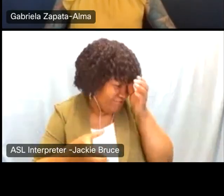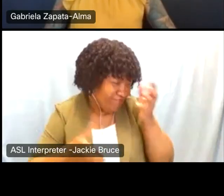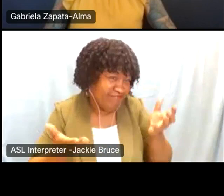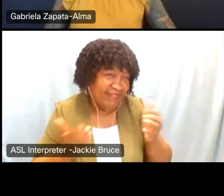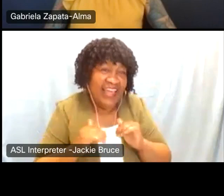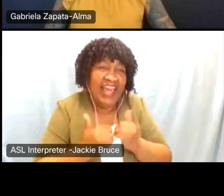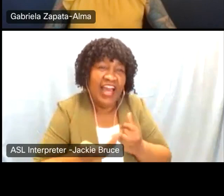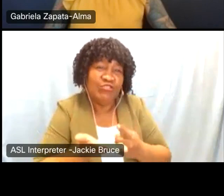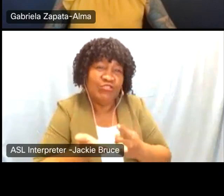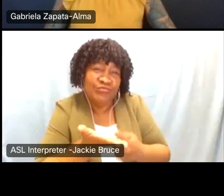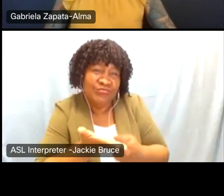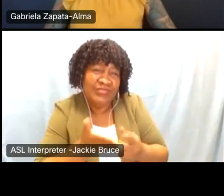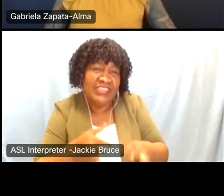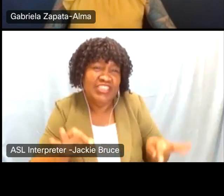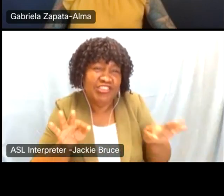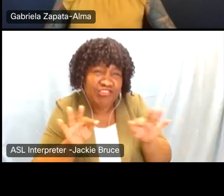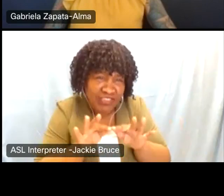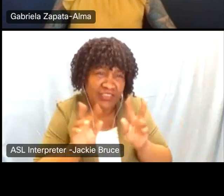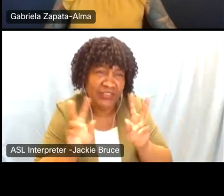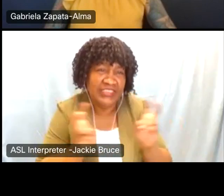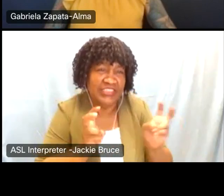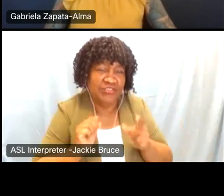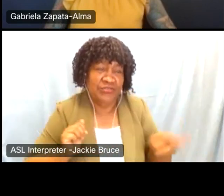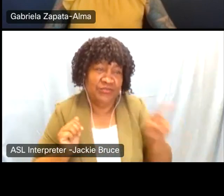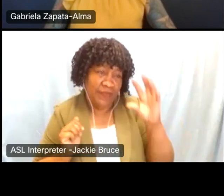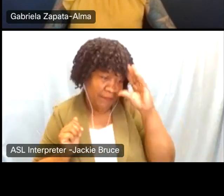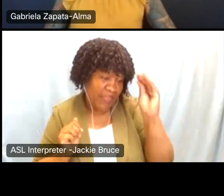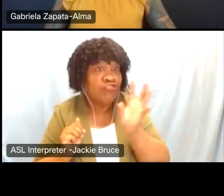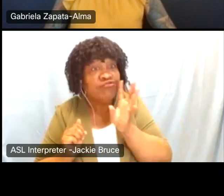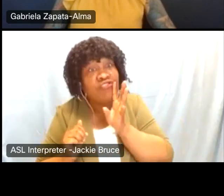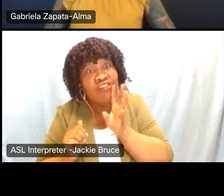address these very critical issues with these men, talking was not going to do it.